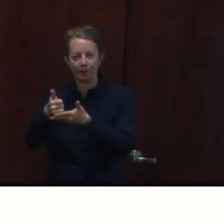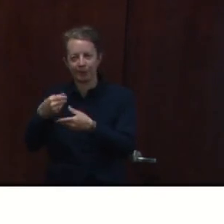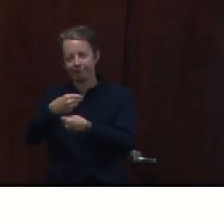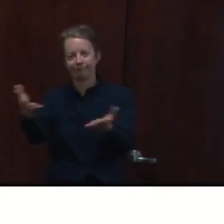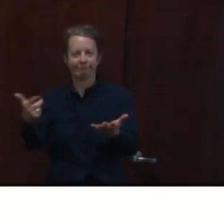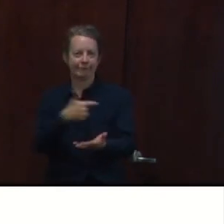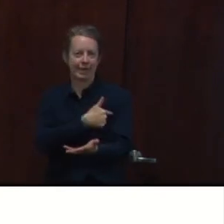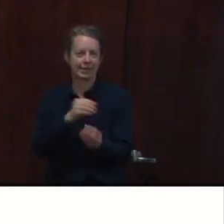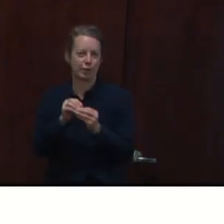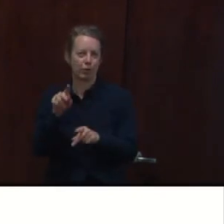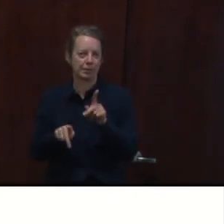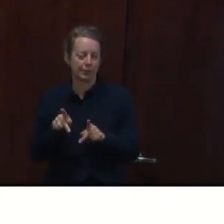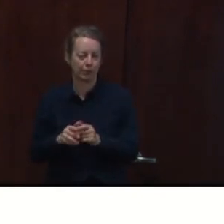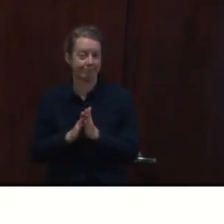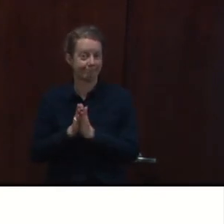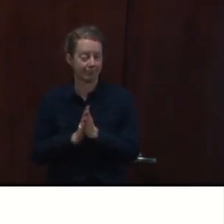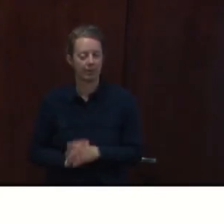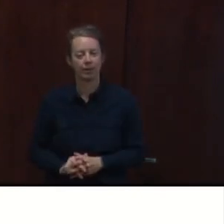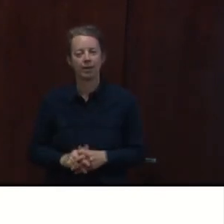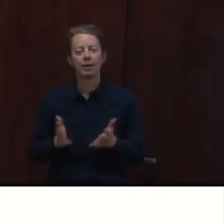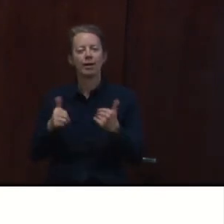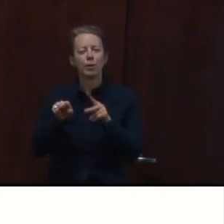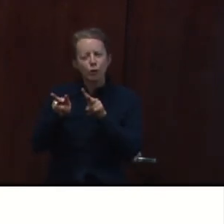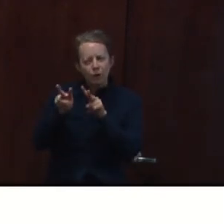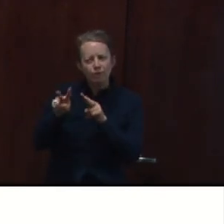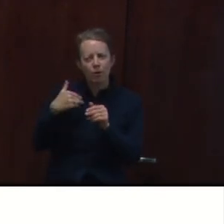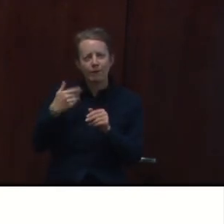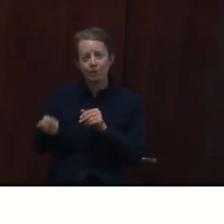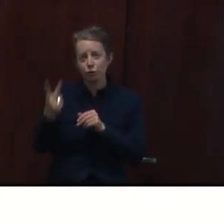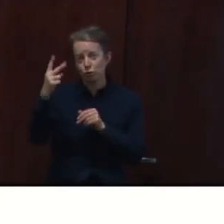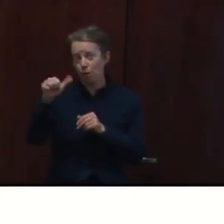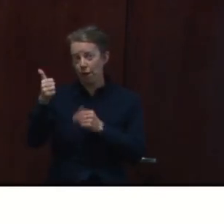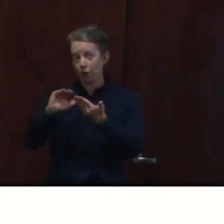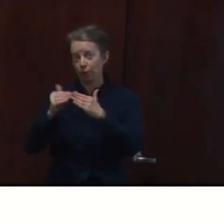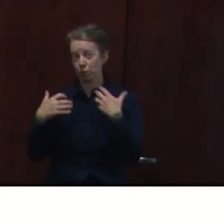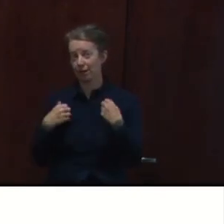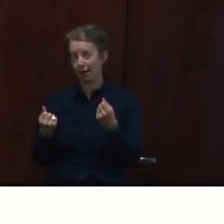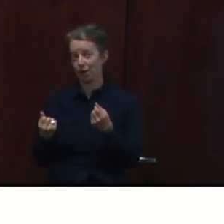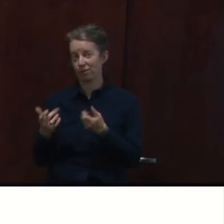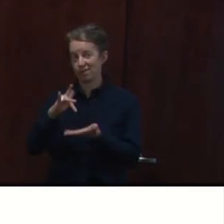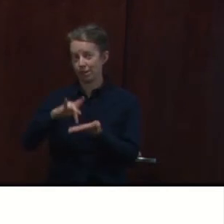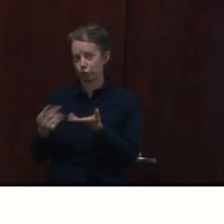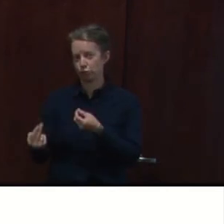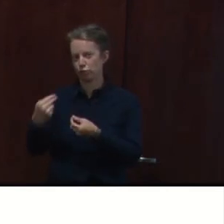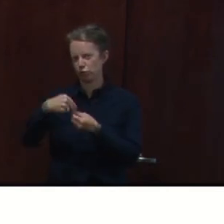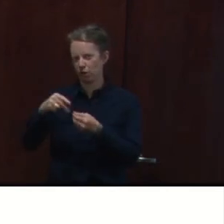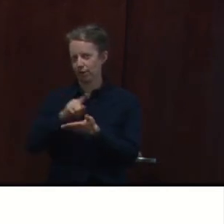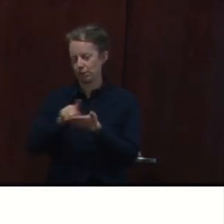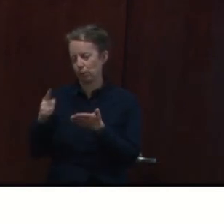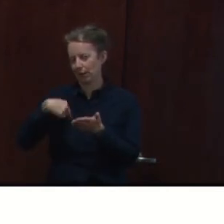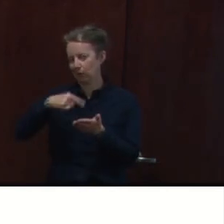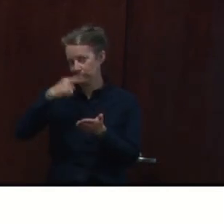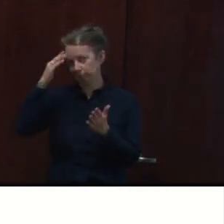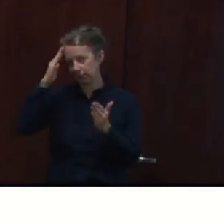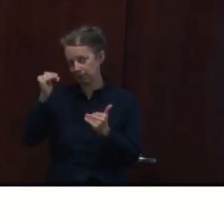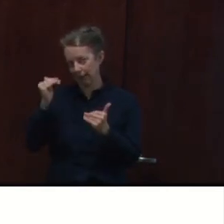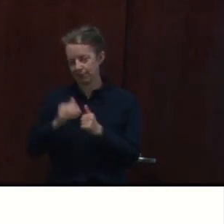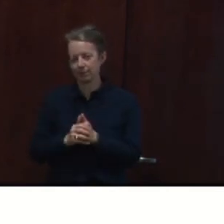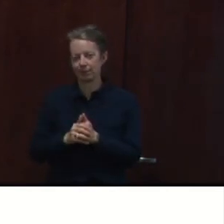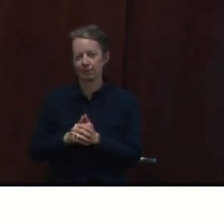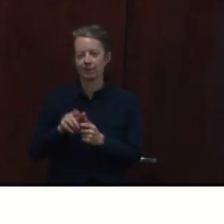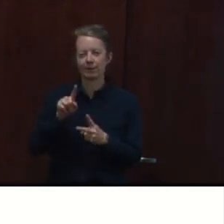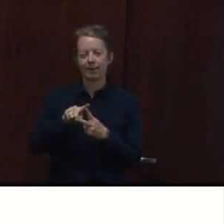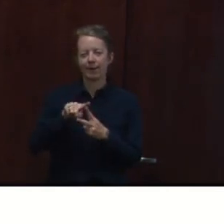looking forward to having 2 other community health centers anticipated this week, which would be Winches